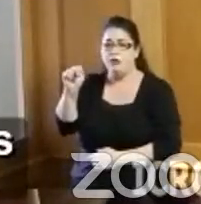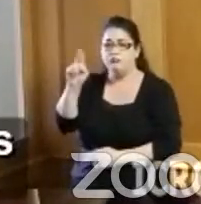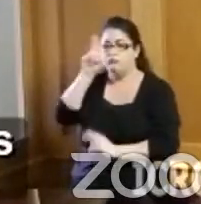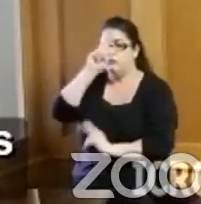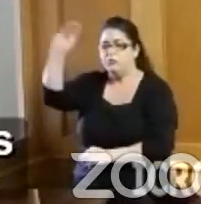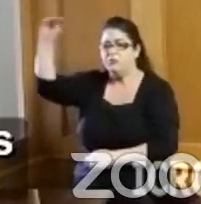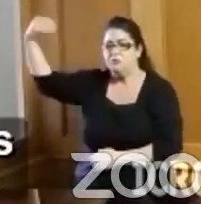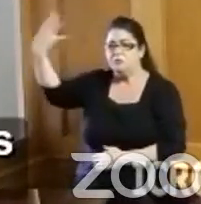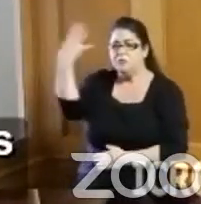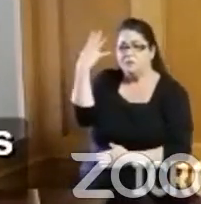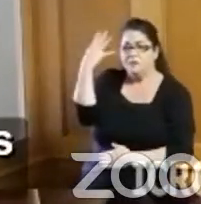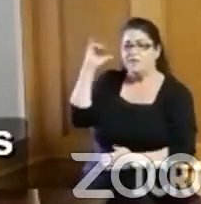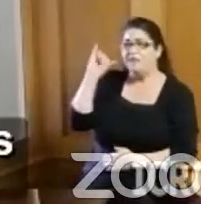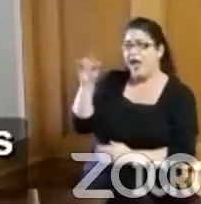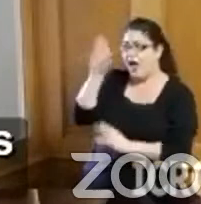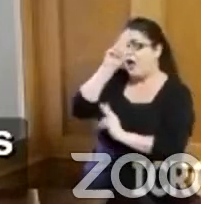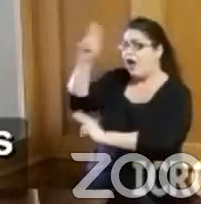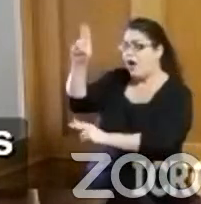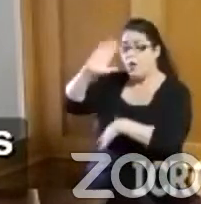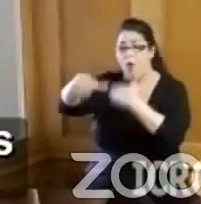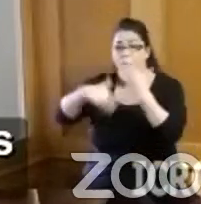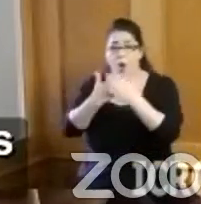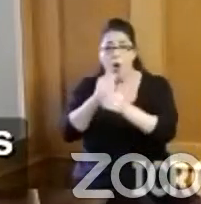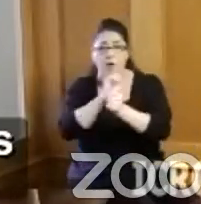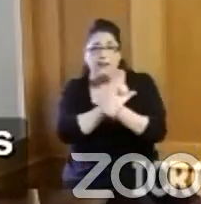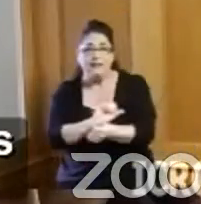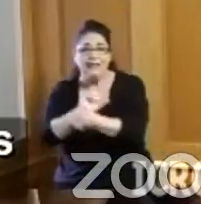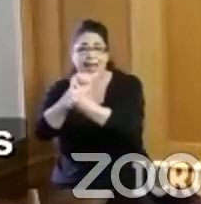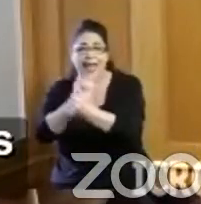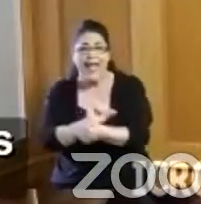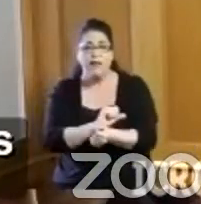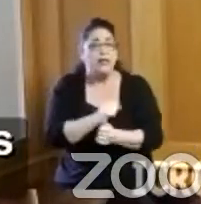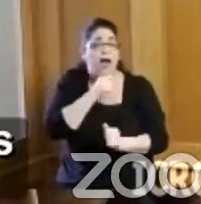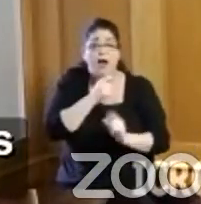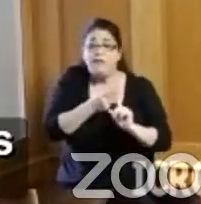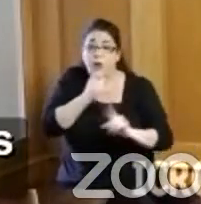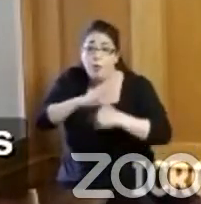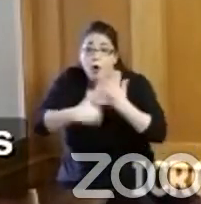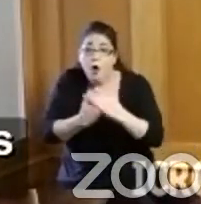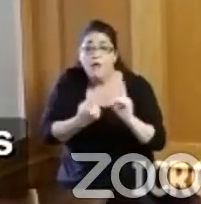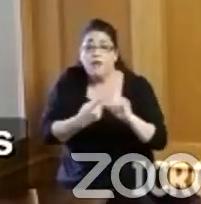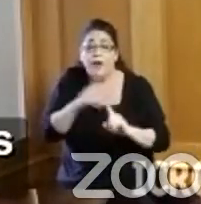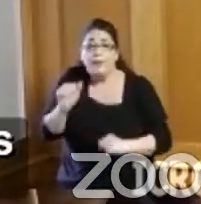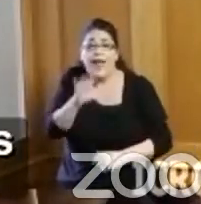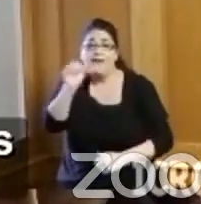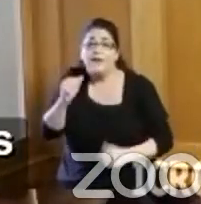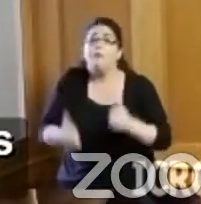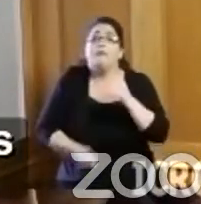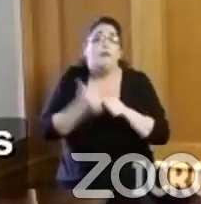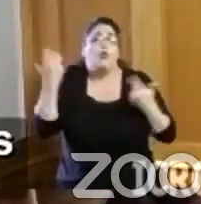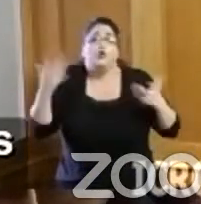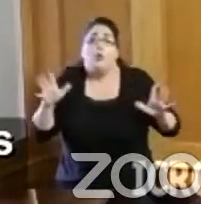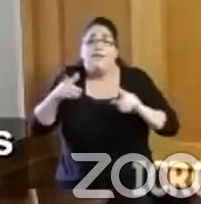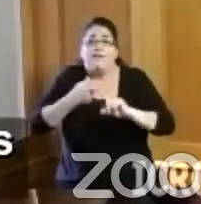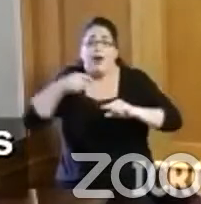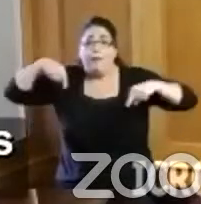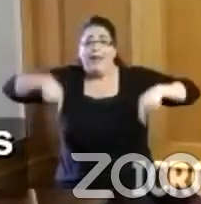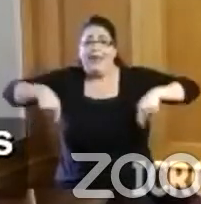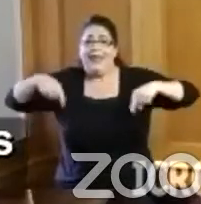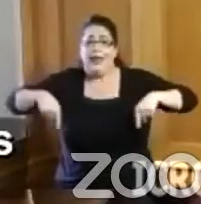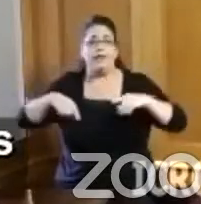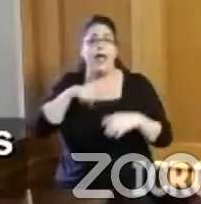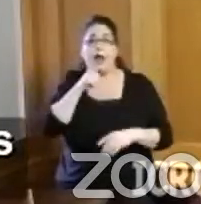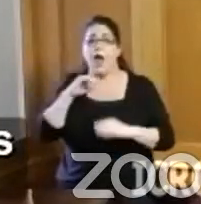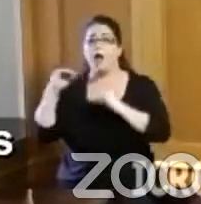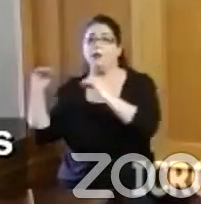more history. All the slaves, they didn't come from Africa. Most of them was here. They didn't teach all these people